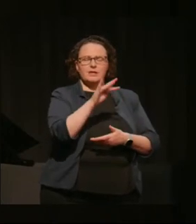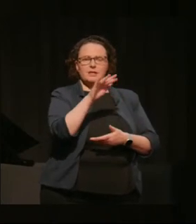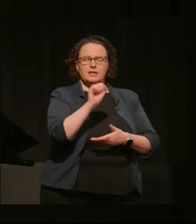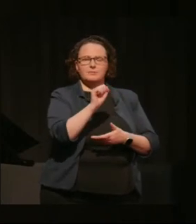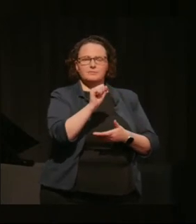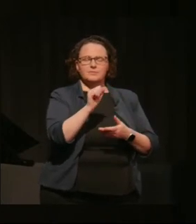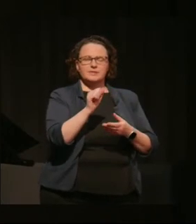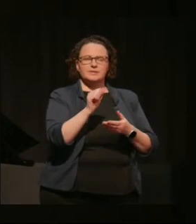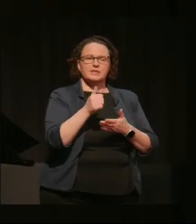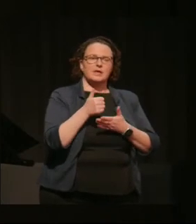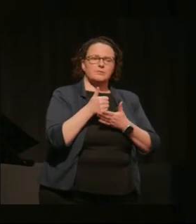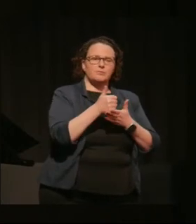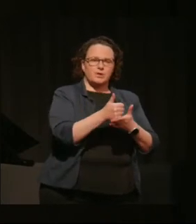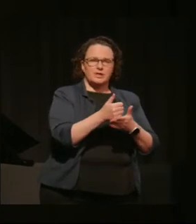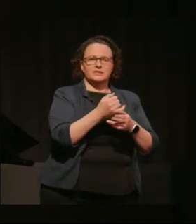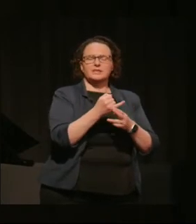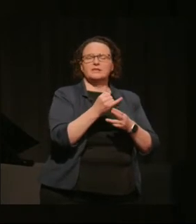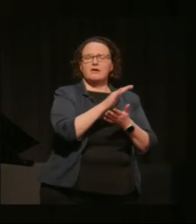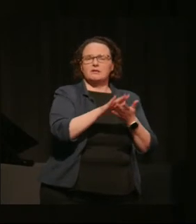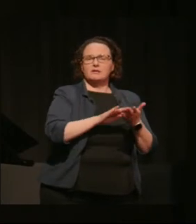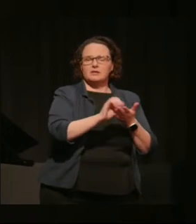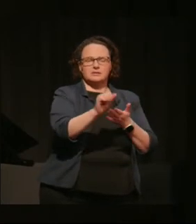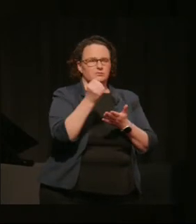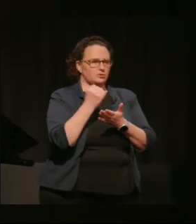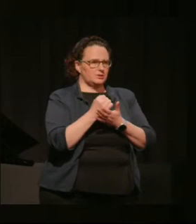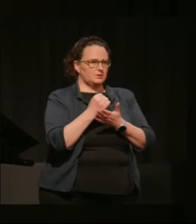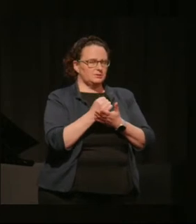in Holocaust Studies.